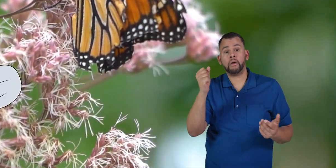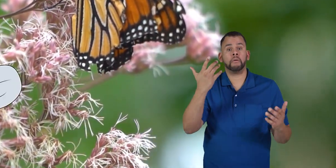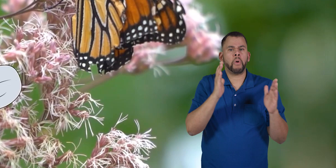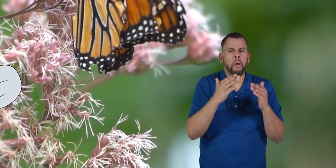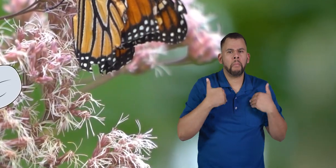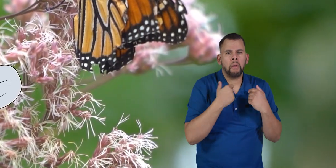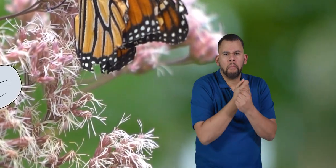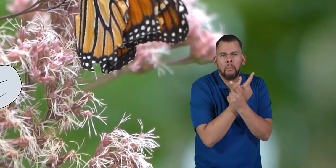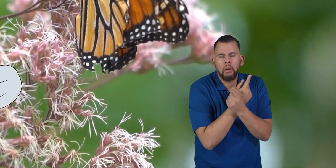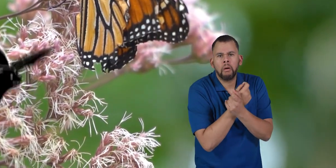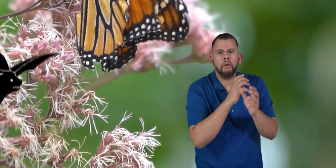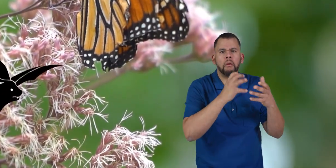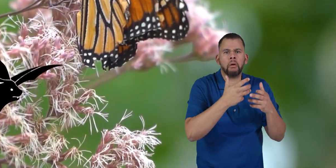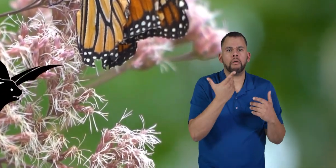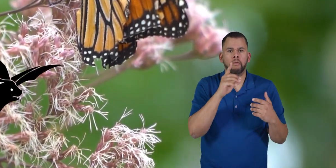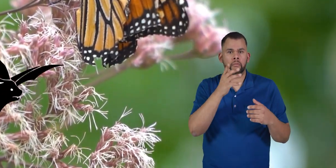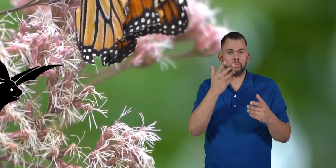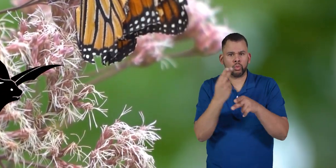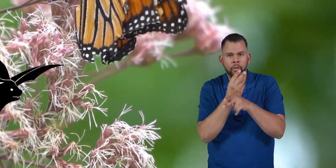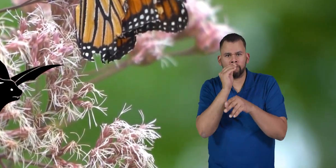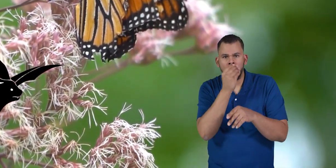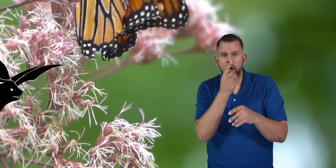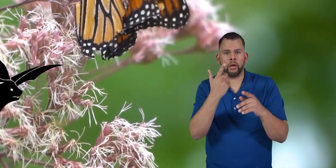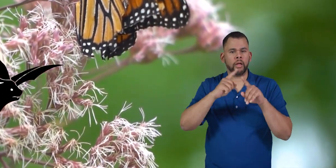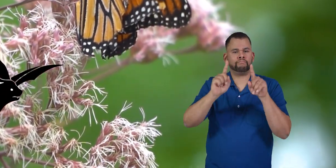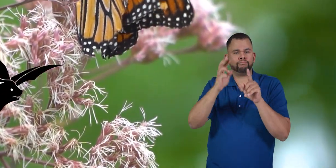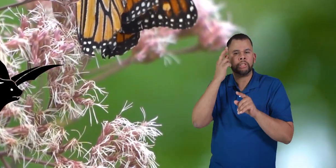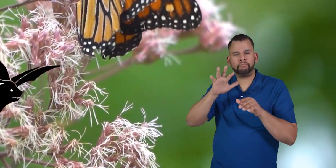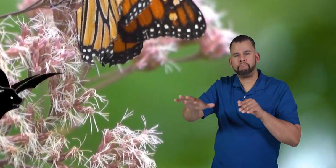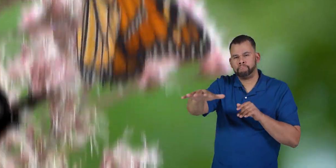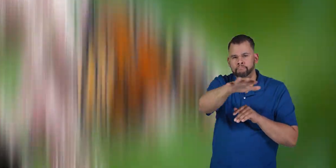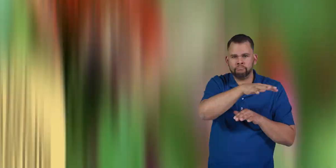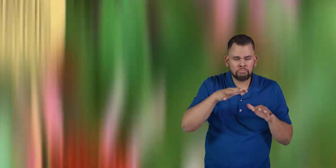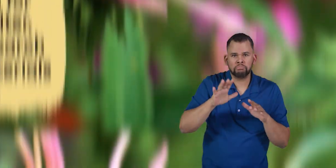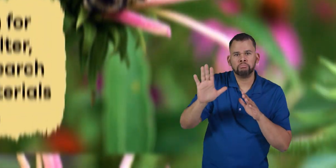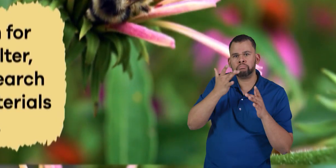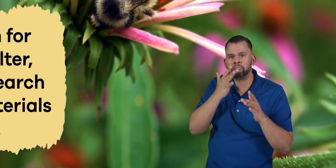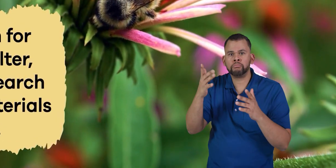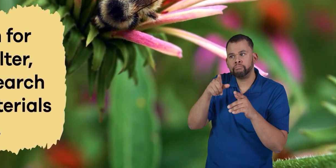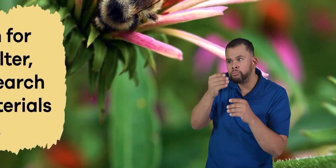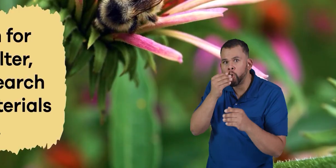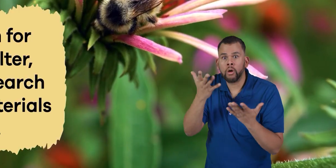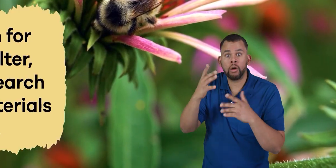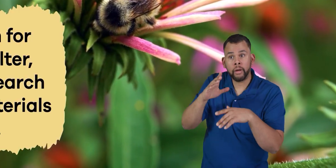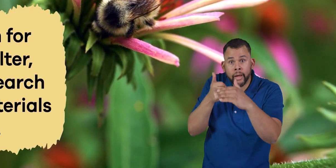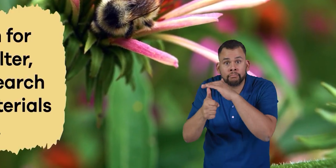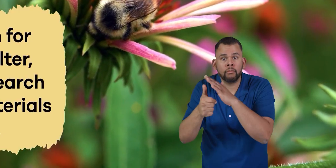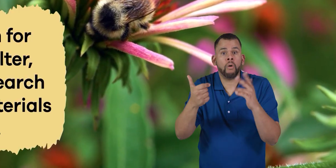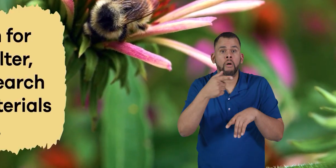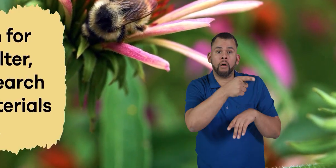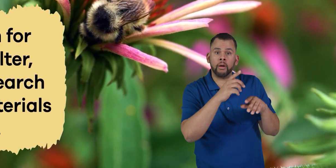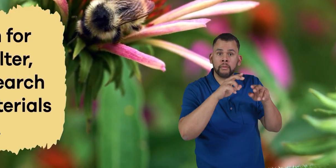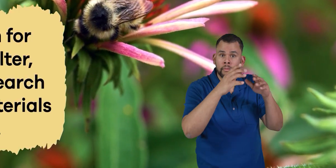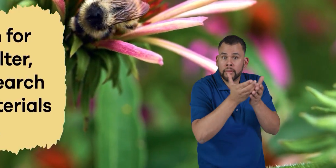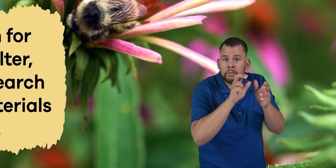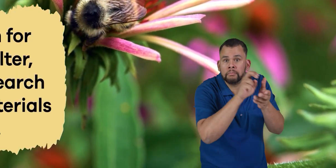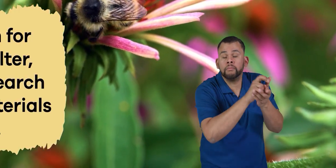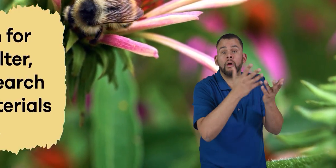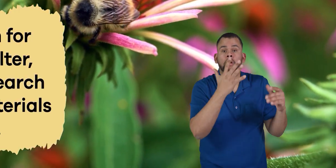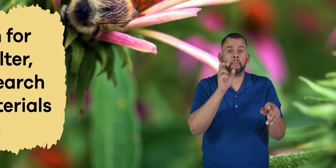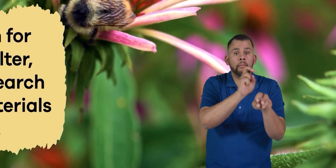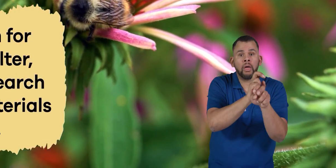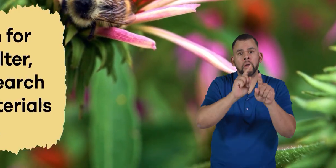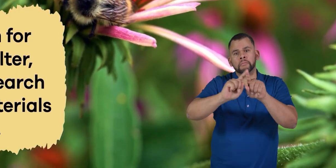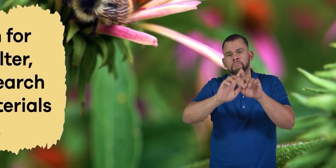and small mammals like bats use flowers for different reasons some search for food and shelter while others